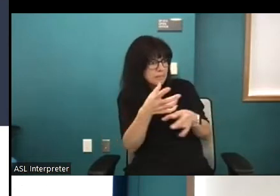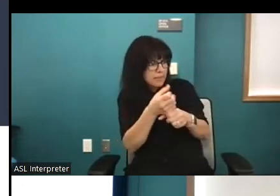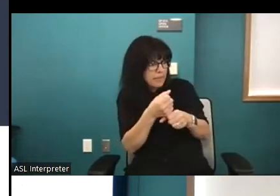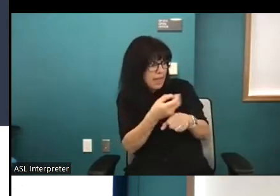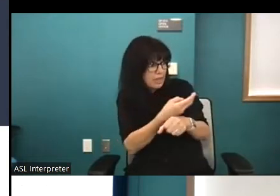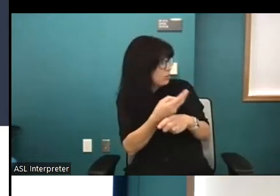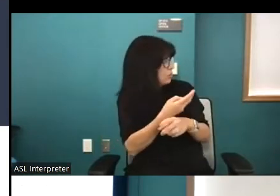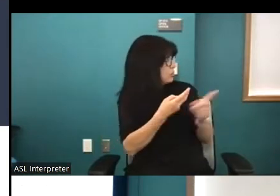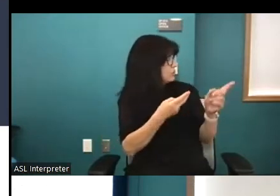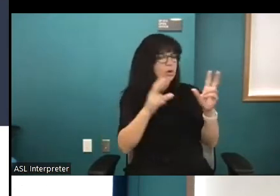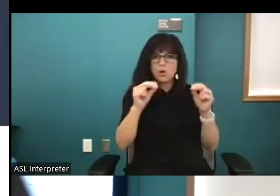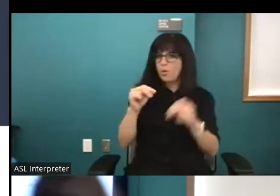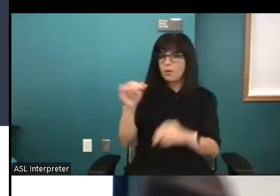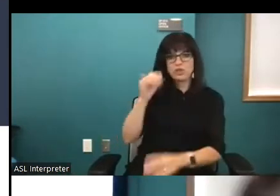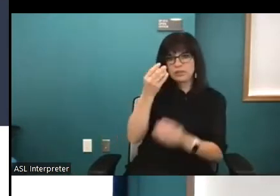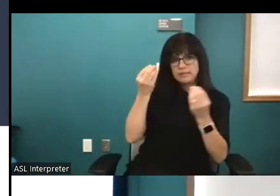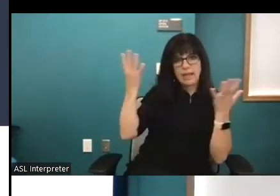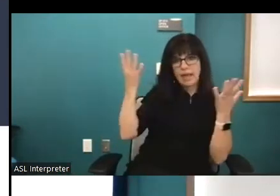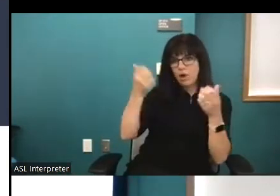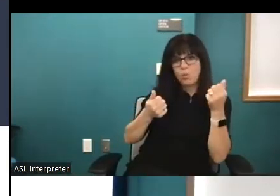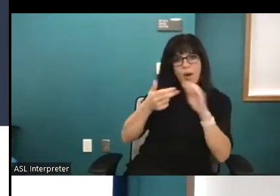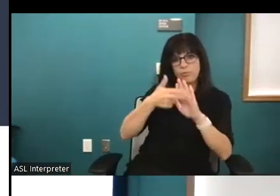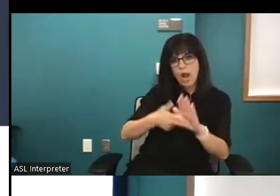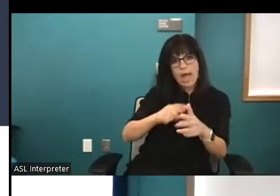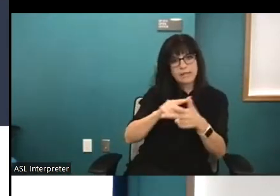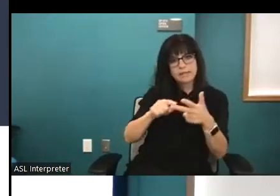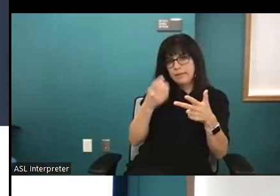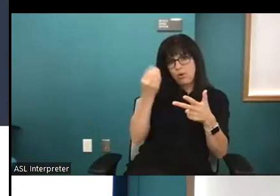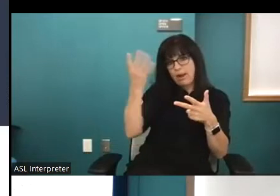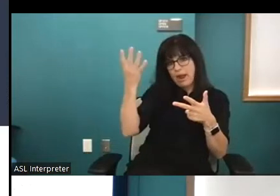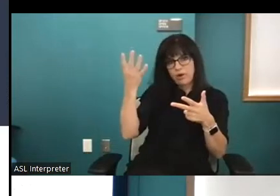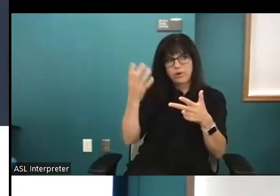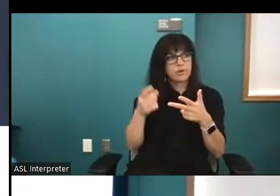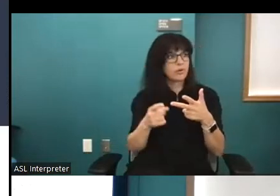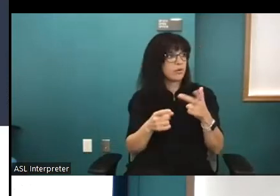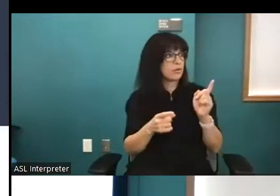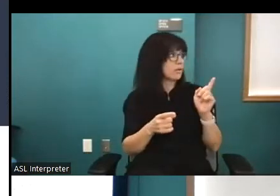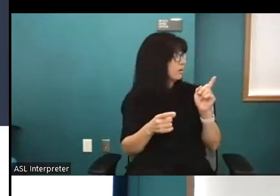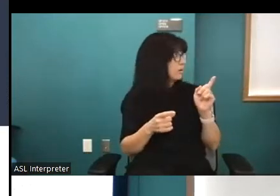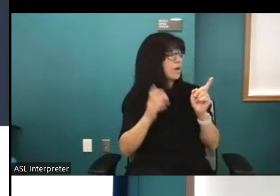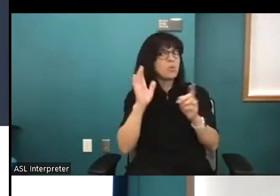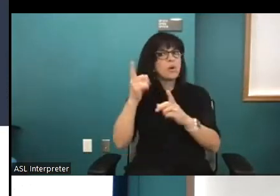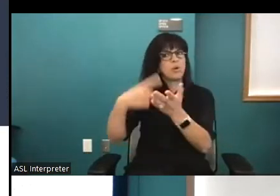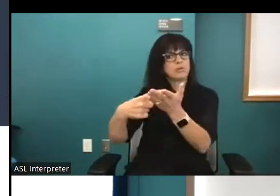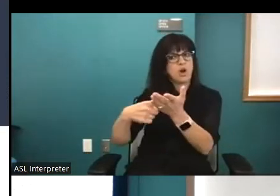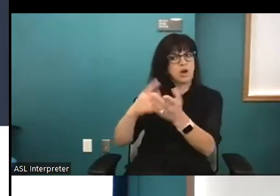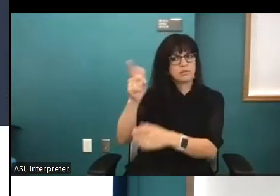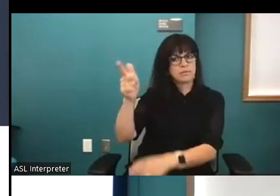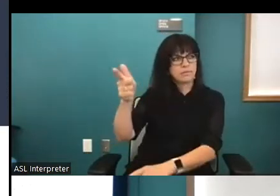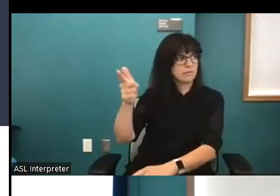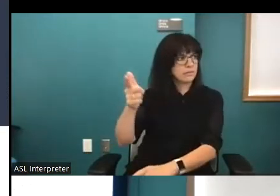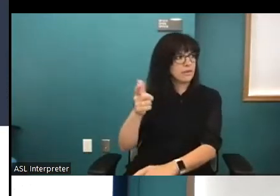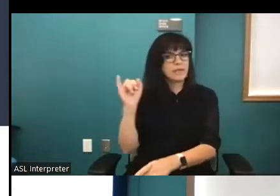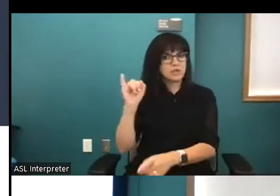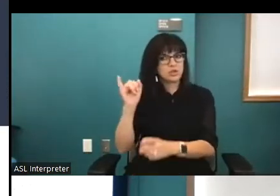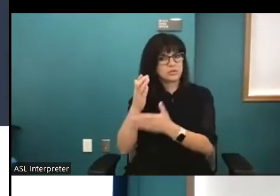No, Okay. insurance doesn't care what brand. Okay. We're gonna hit that point. Okay. Yeah, the insurance